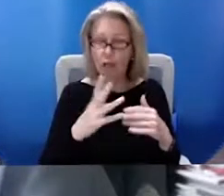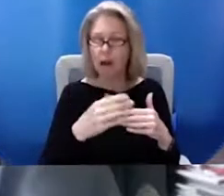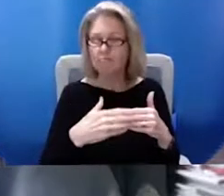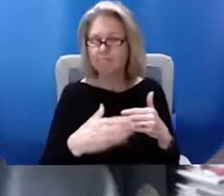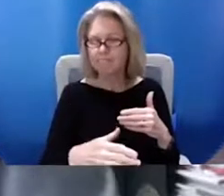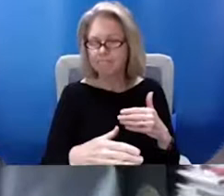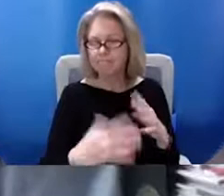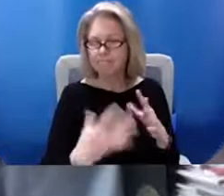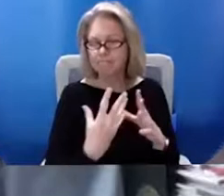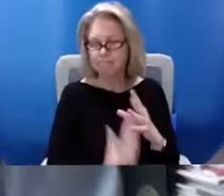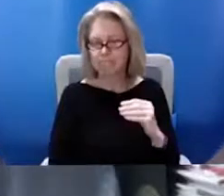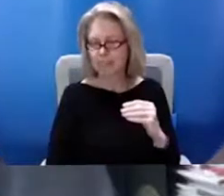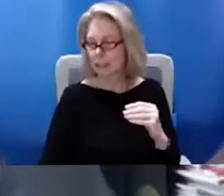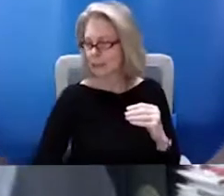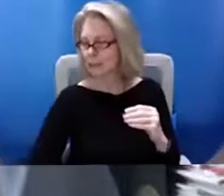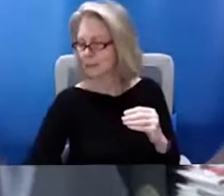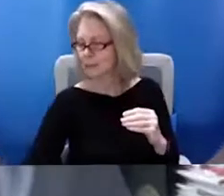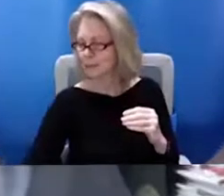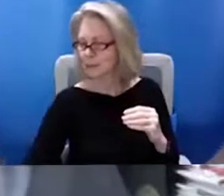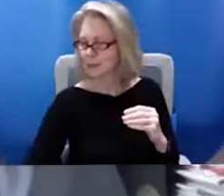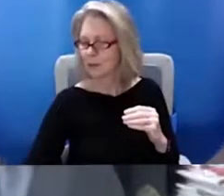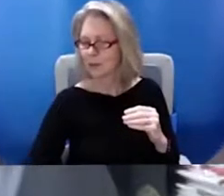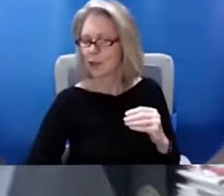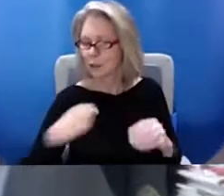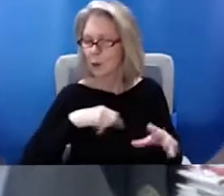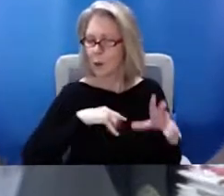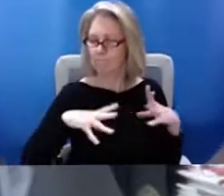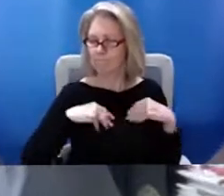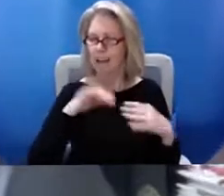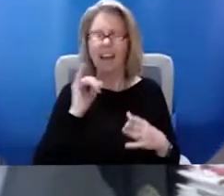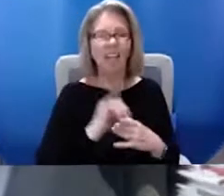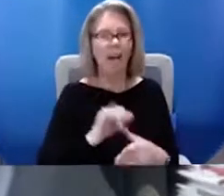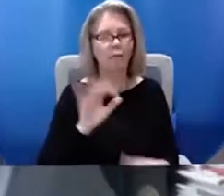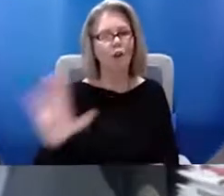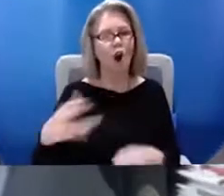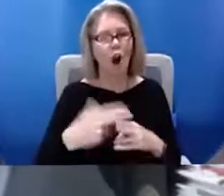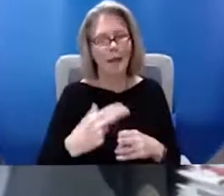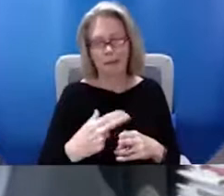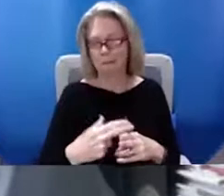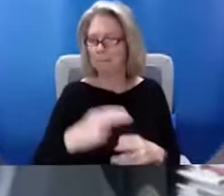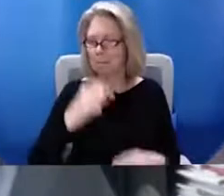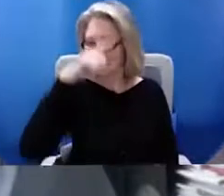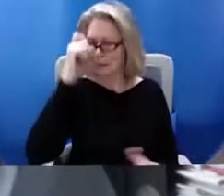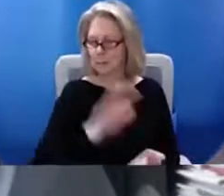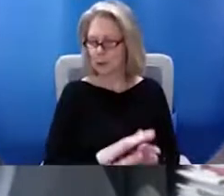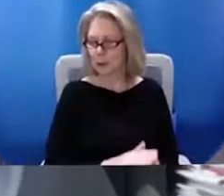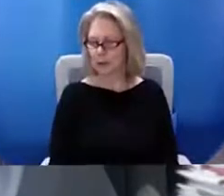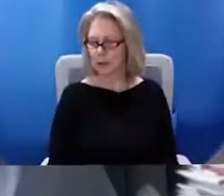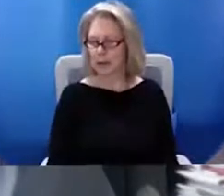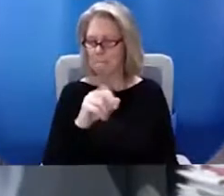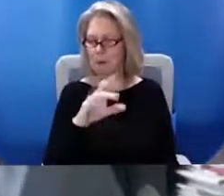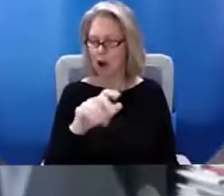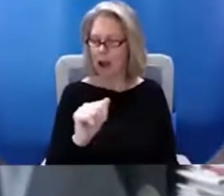week she left us. And so we adopted the name of the Decolonial Summer School, Maria